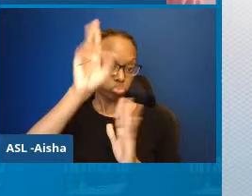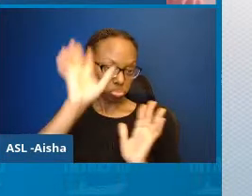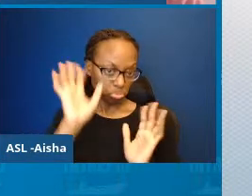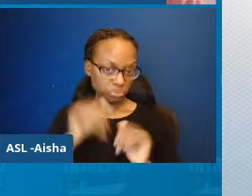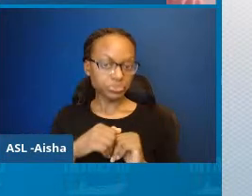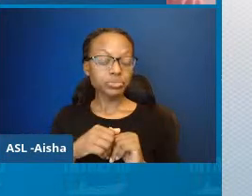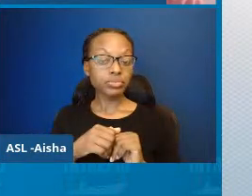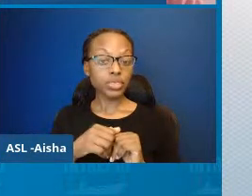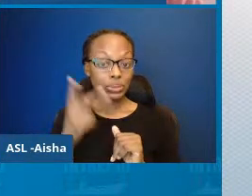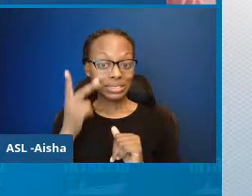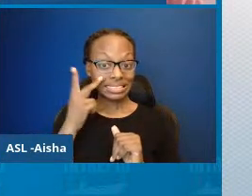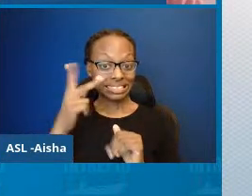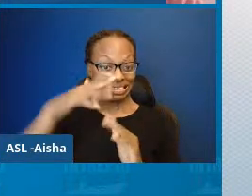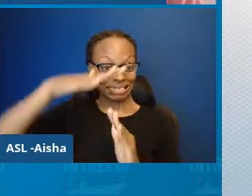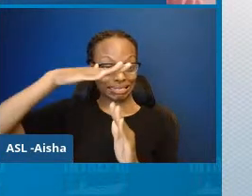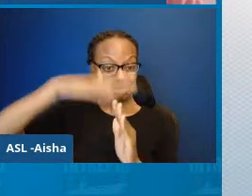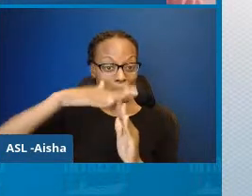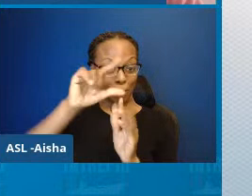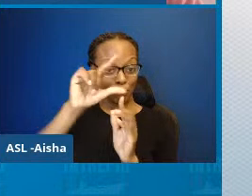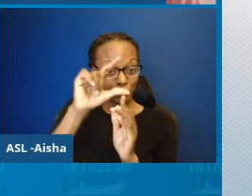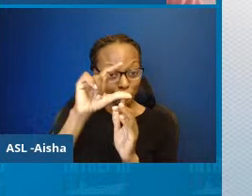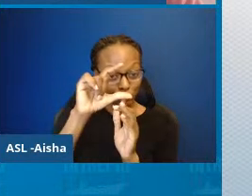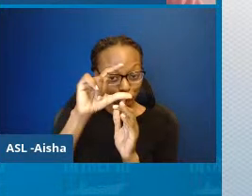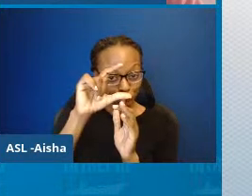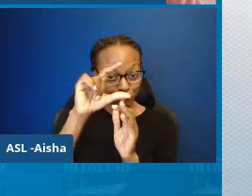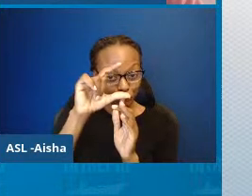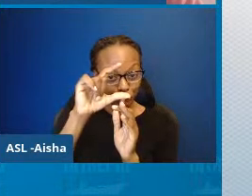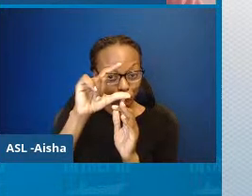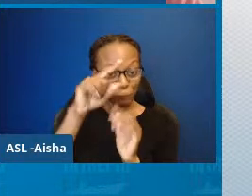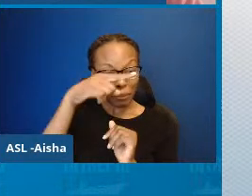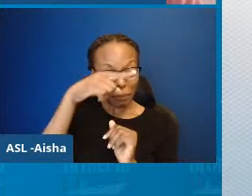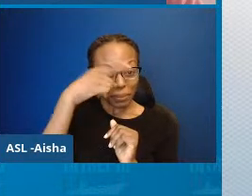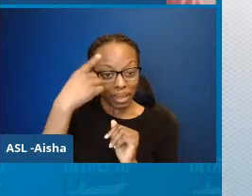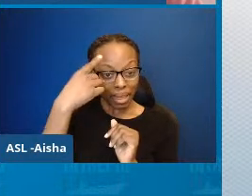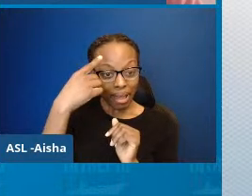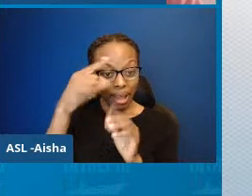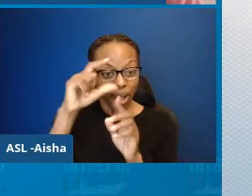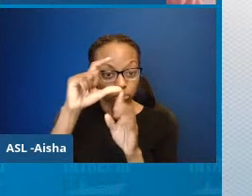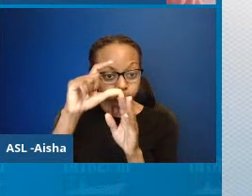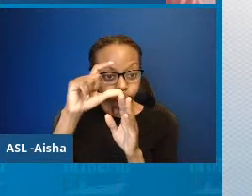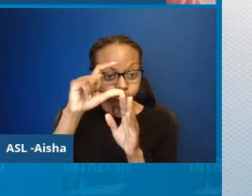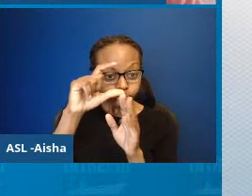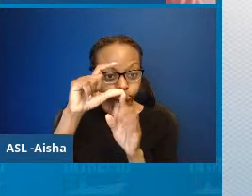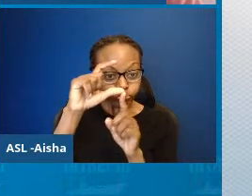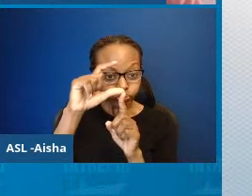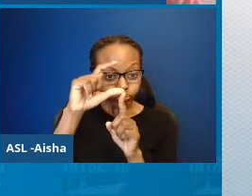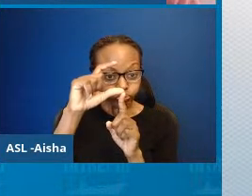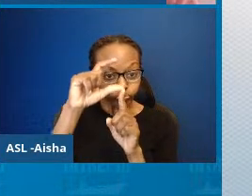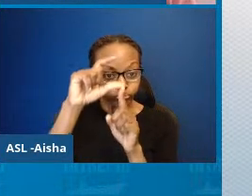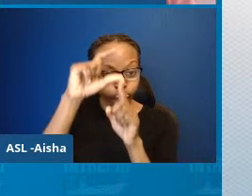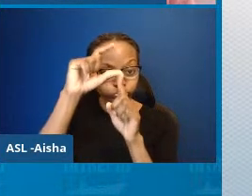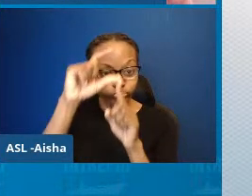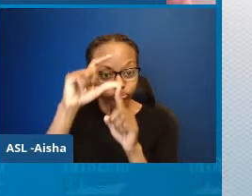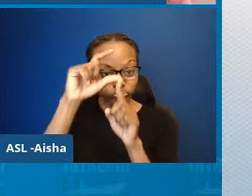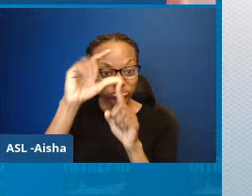just right there, that little dot, and kind of like that black part in between the top and the